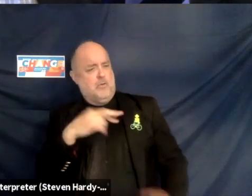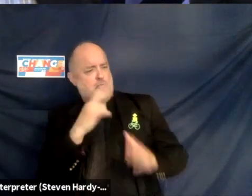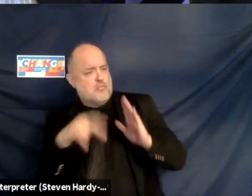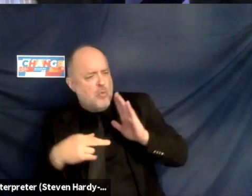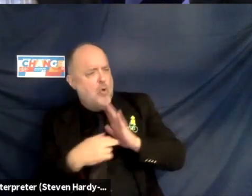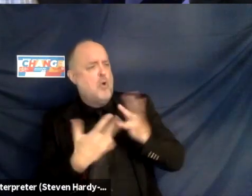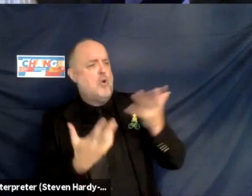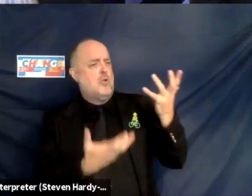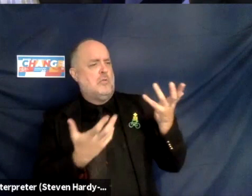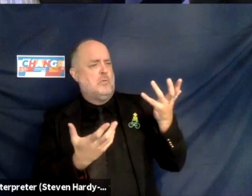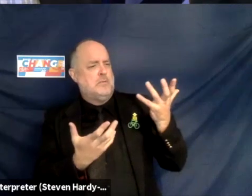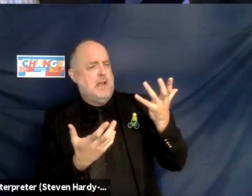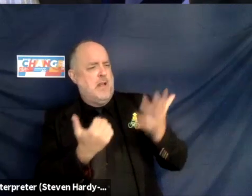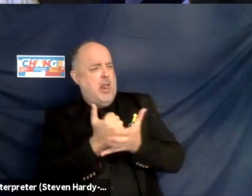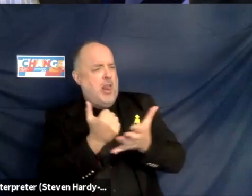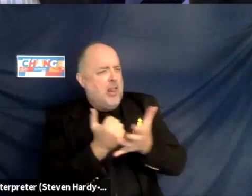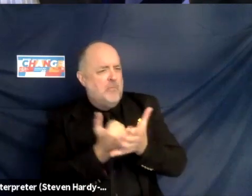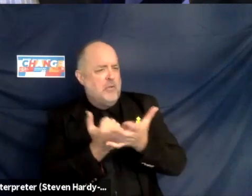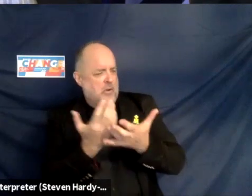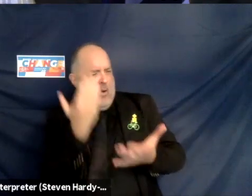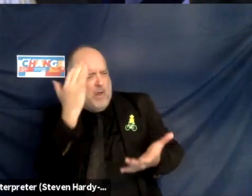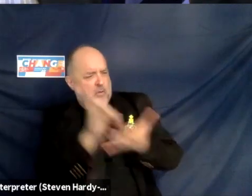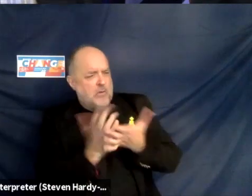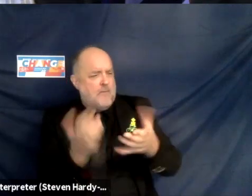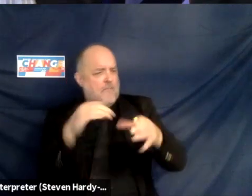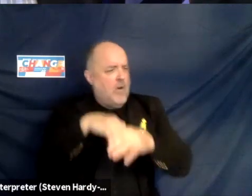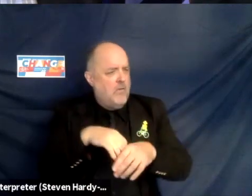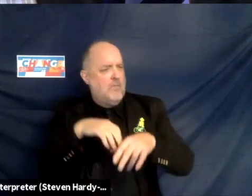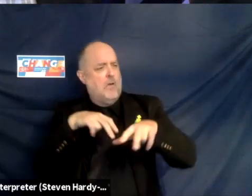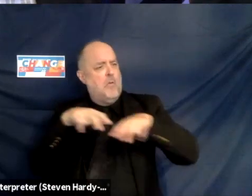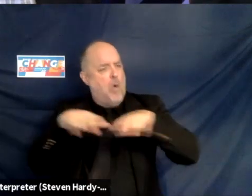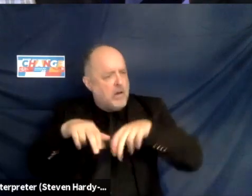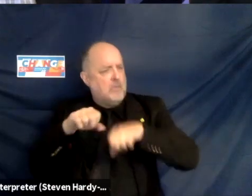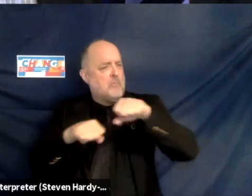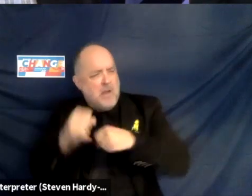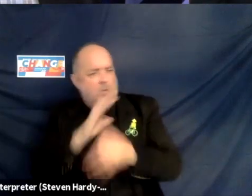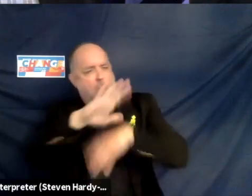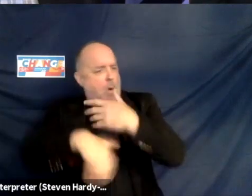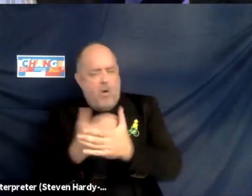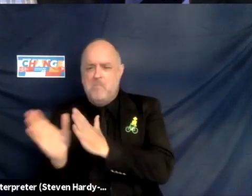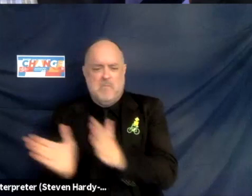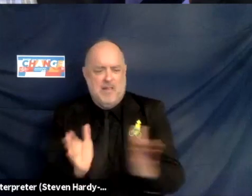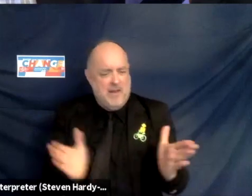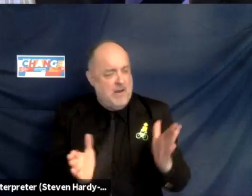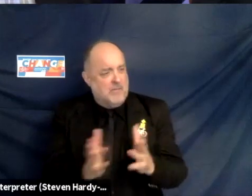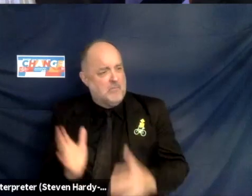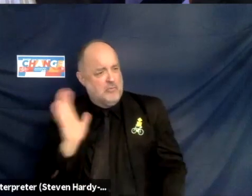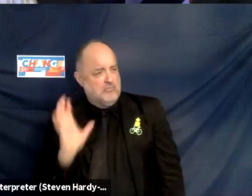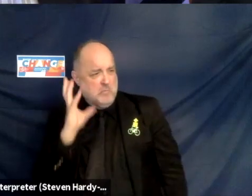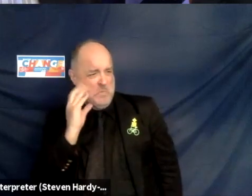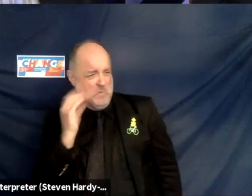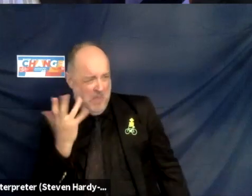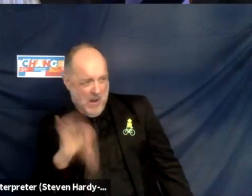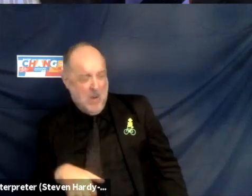biking and walking into all street planning, as you know, as you've done. We in your role as mayor, and we